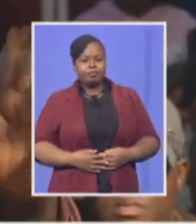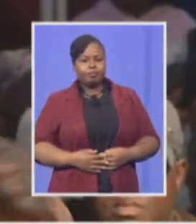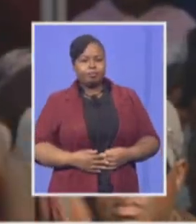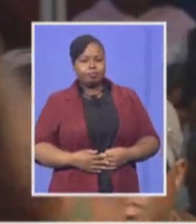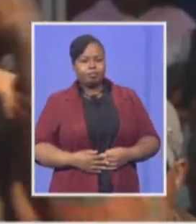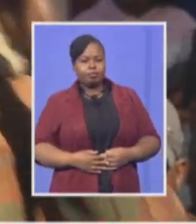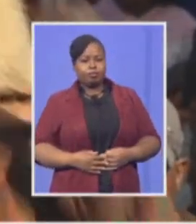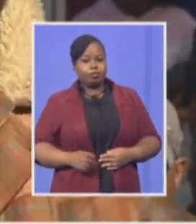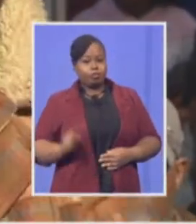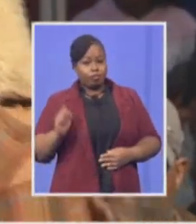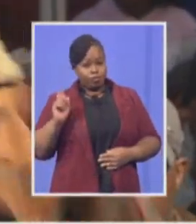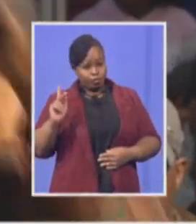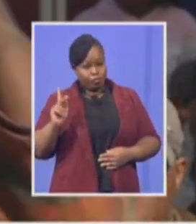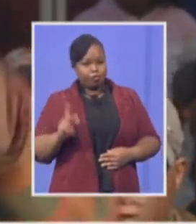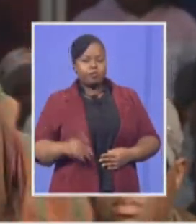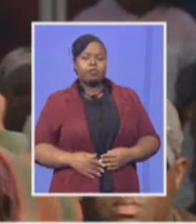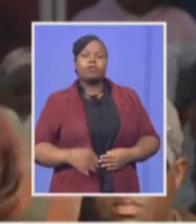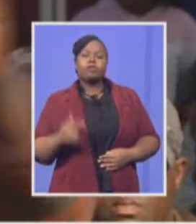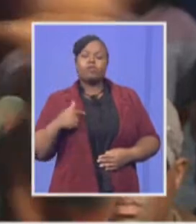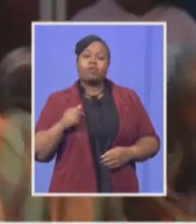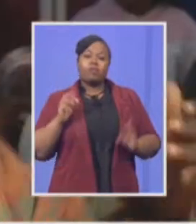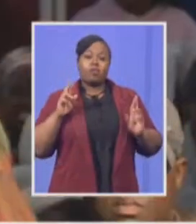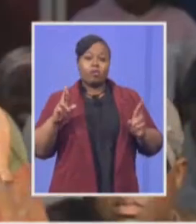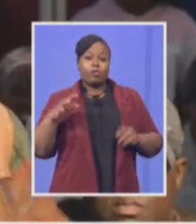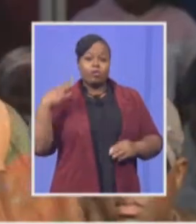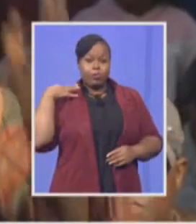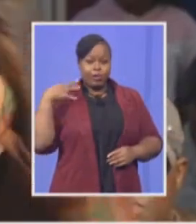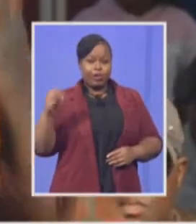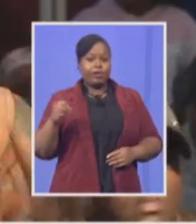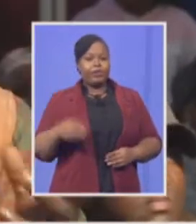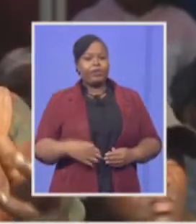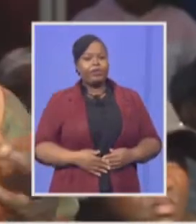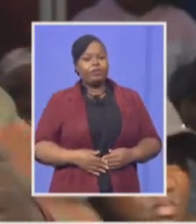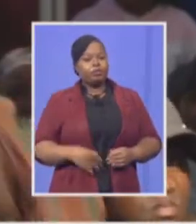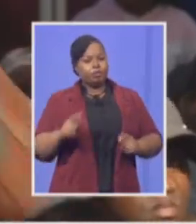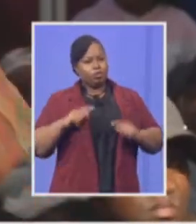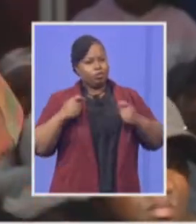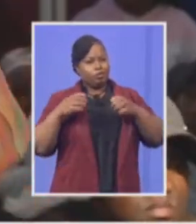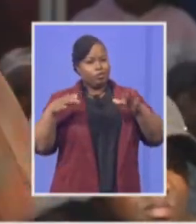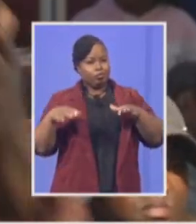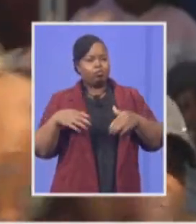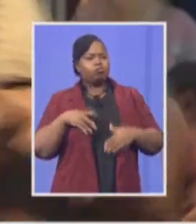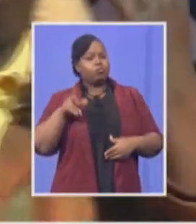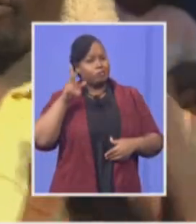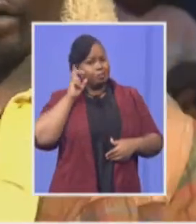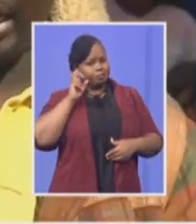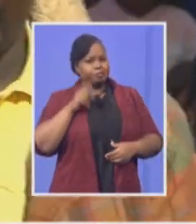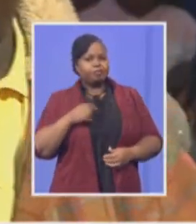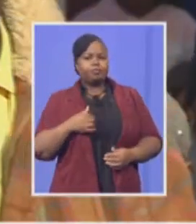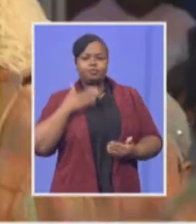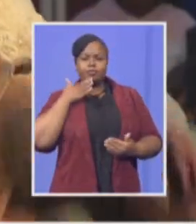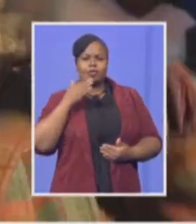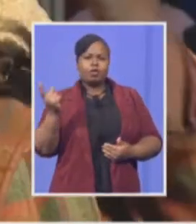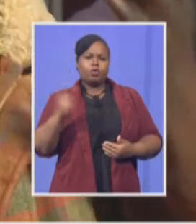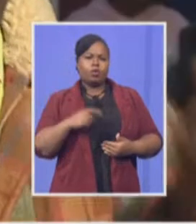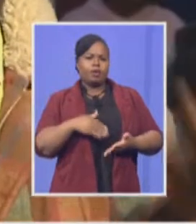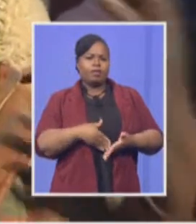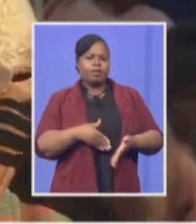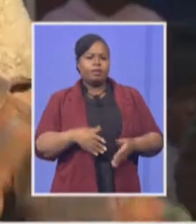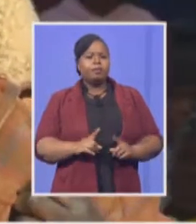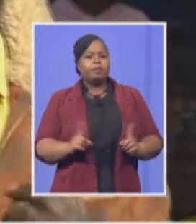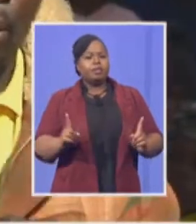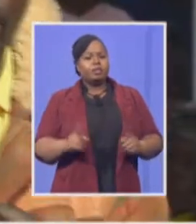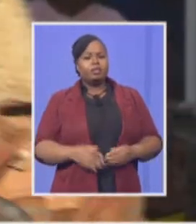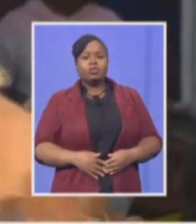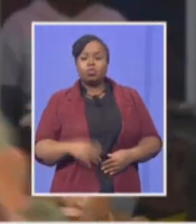Okay. Ngiyathemba ukuthi minister nomkhandlu wakho uyazwela. Siyabonga njengoba ufikile. Kodwa kubhlungu